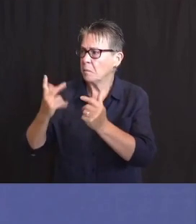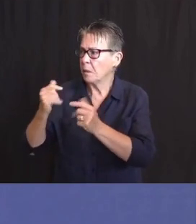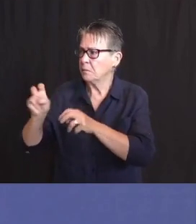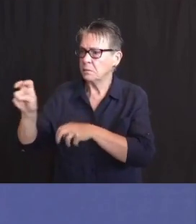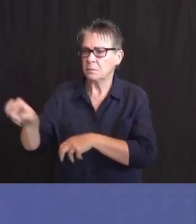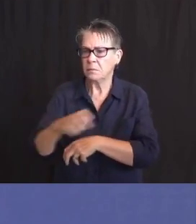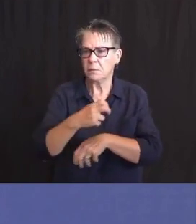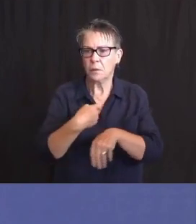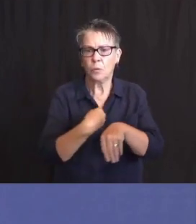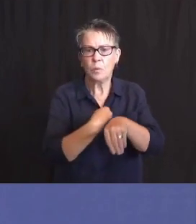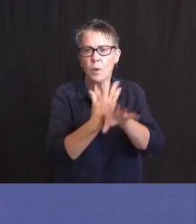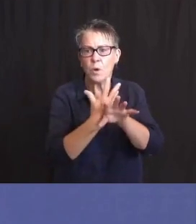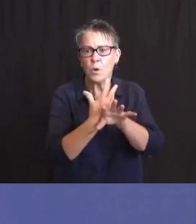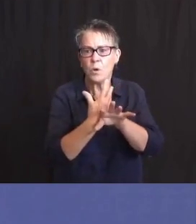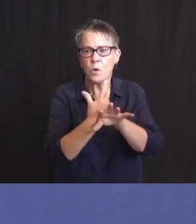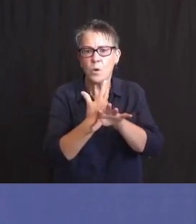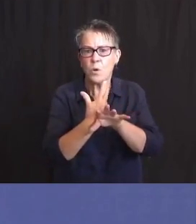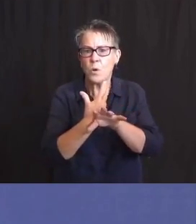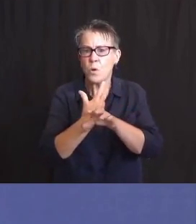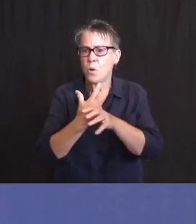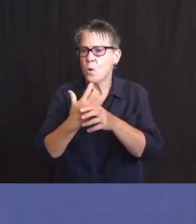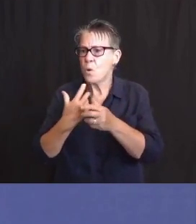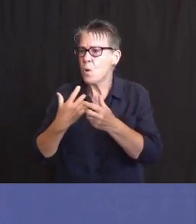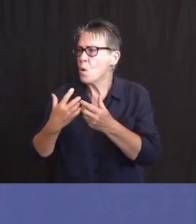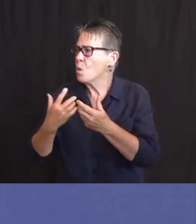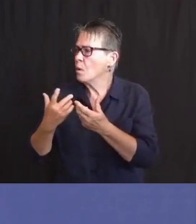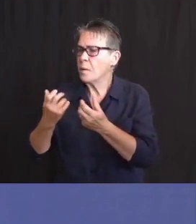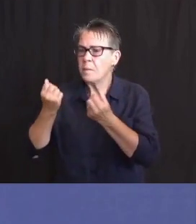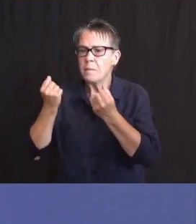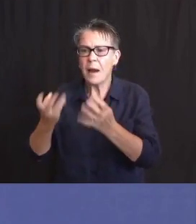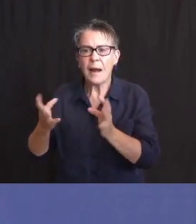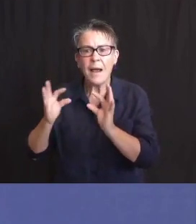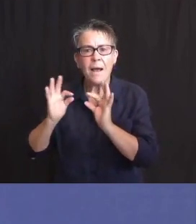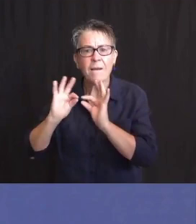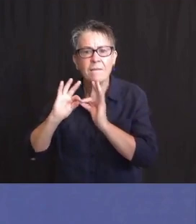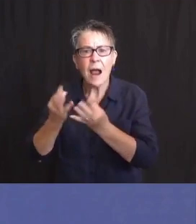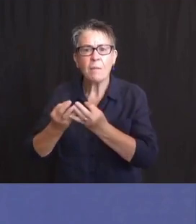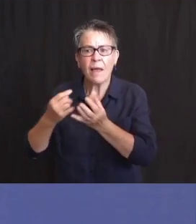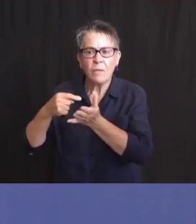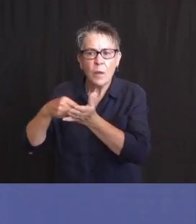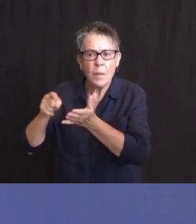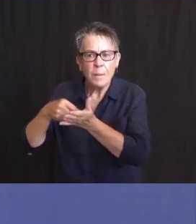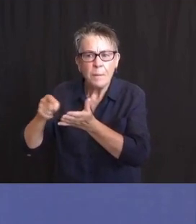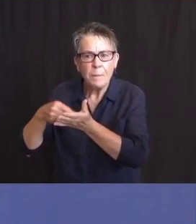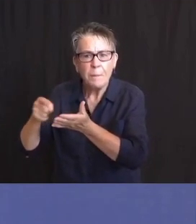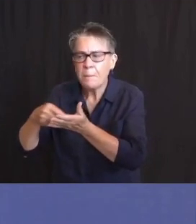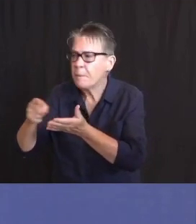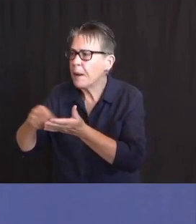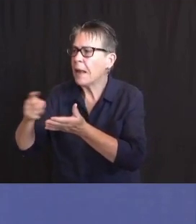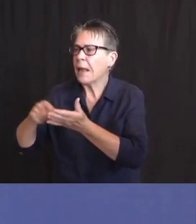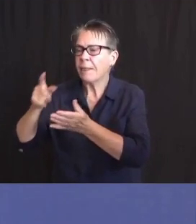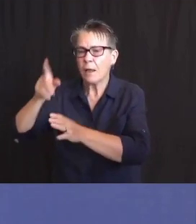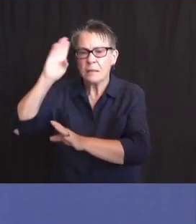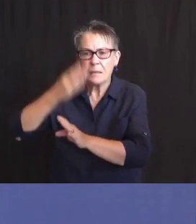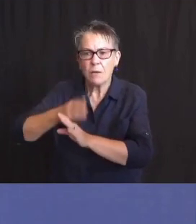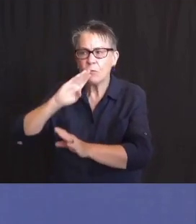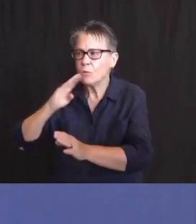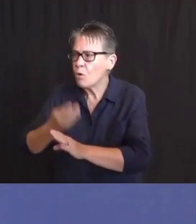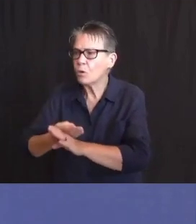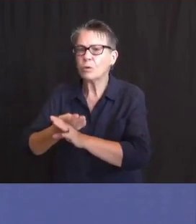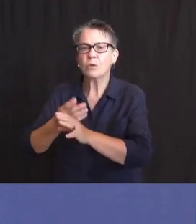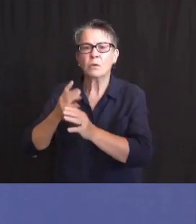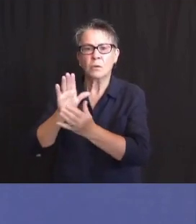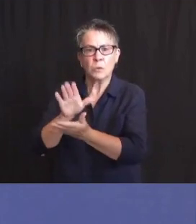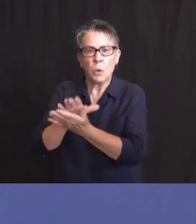and with families still struggling, having to pay for an apartment that will not be used is not feasible. Is that it? Yeah, I